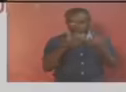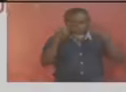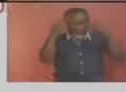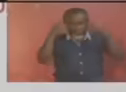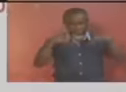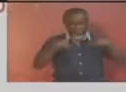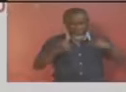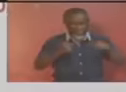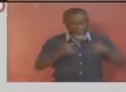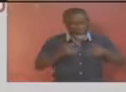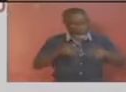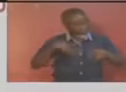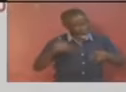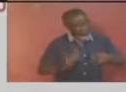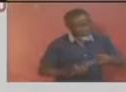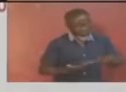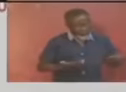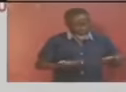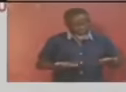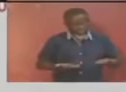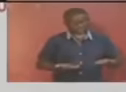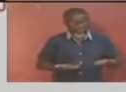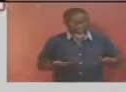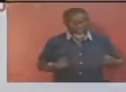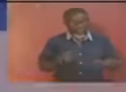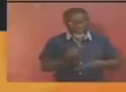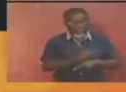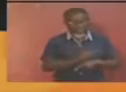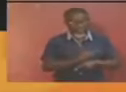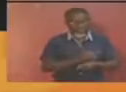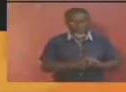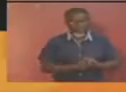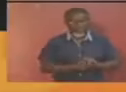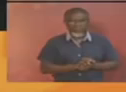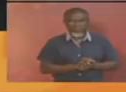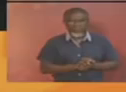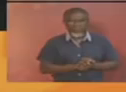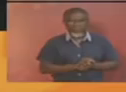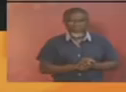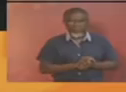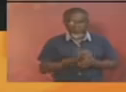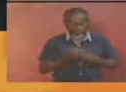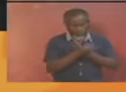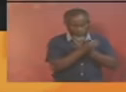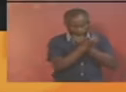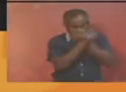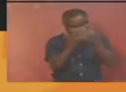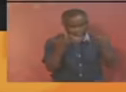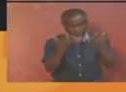be part of this press conference to give the regional update. Next slide.